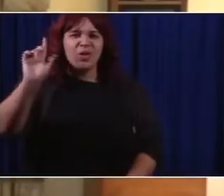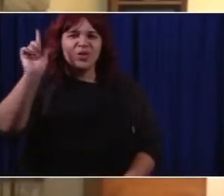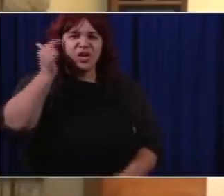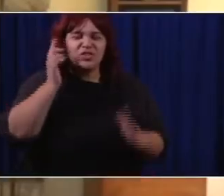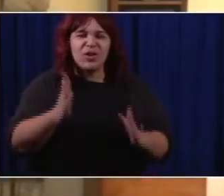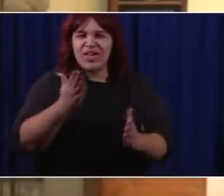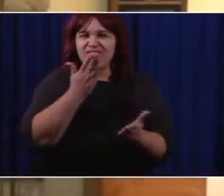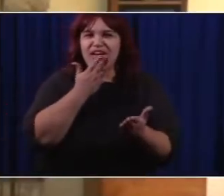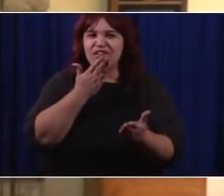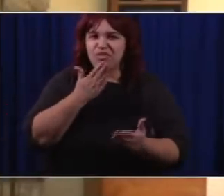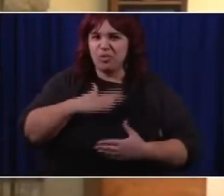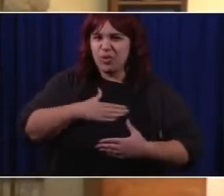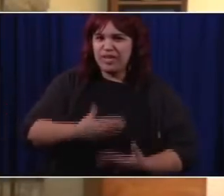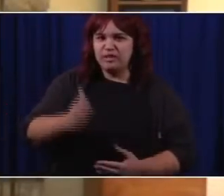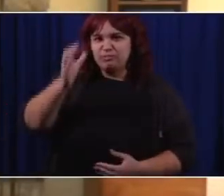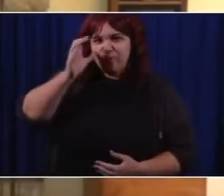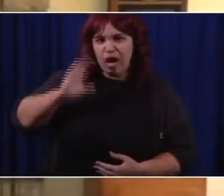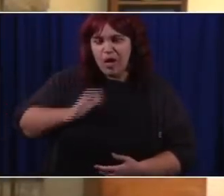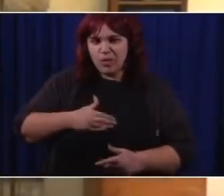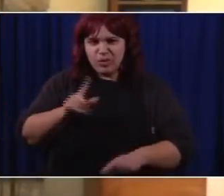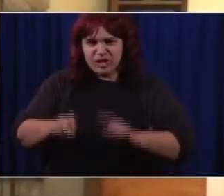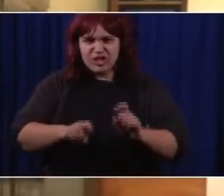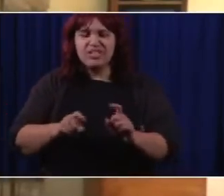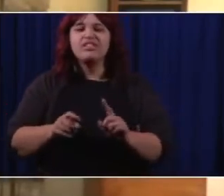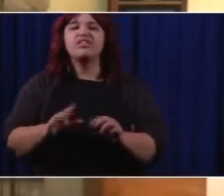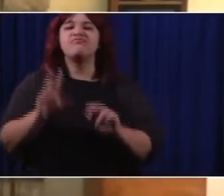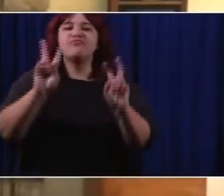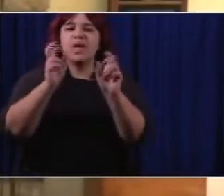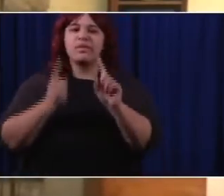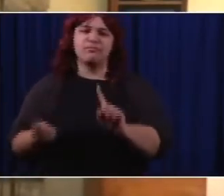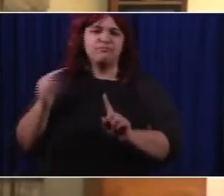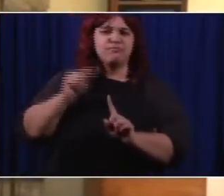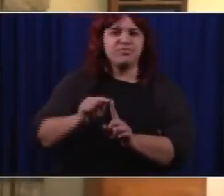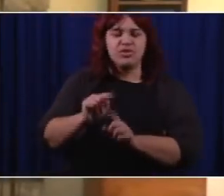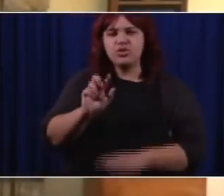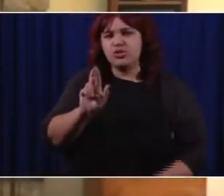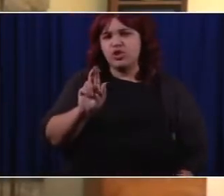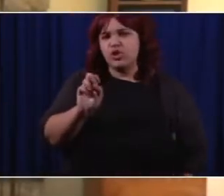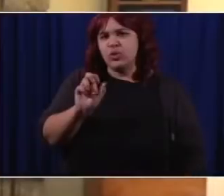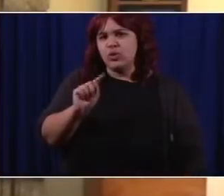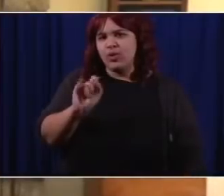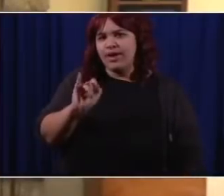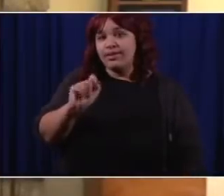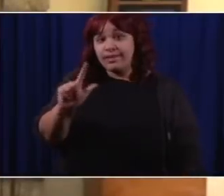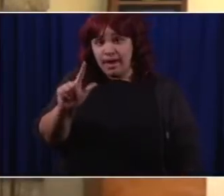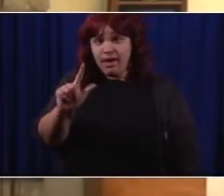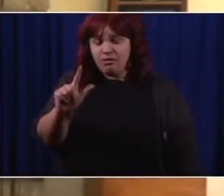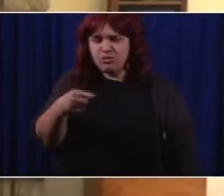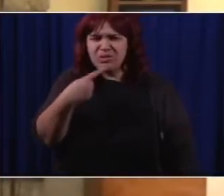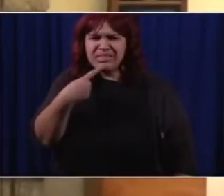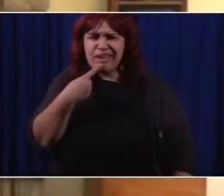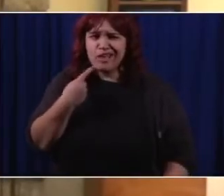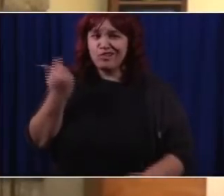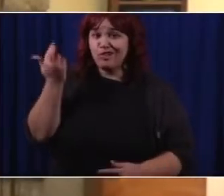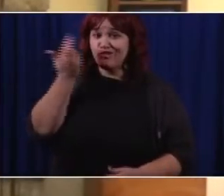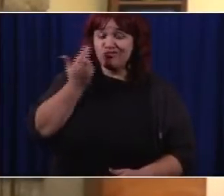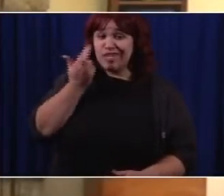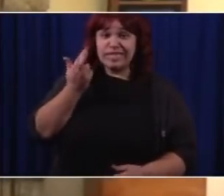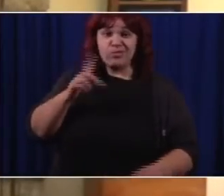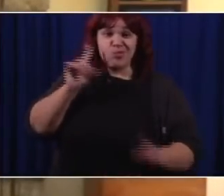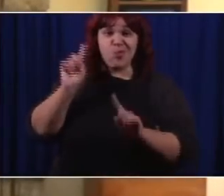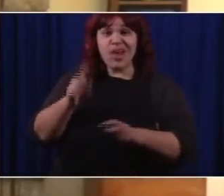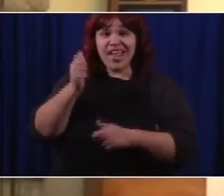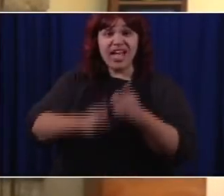back to retail and this reissuing of the order, I know you say this is to protect both the employees and the